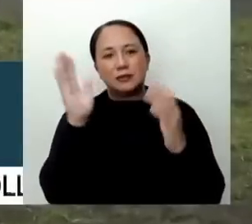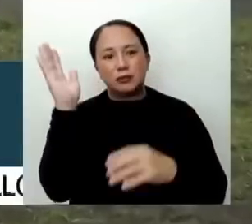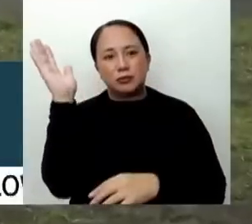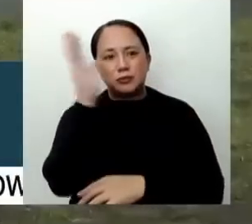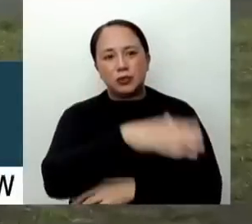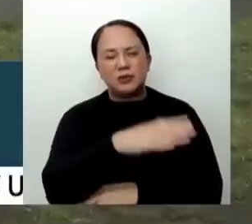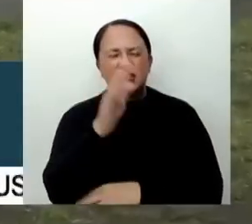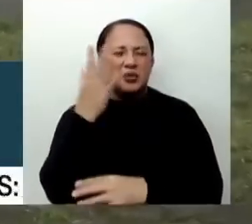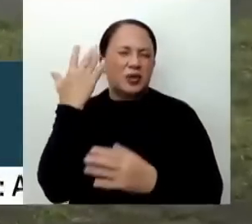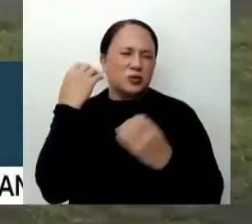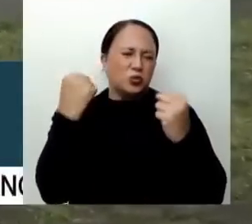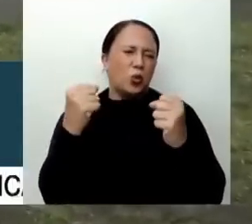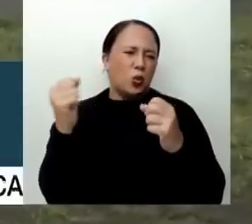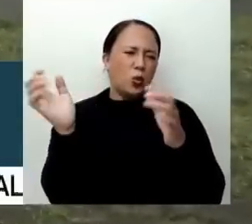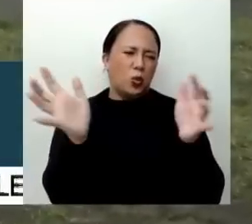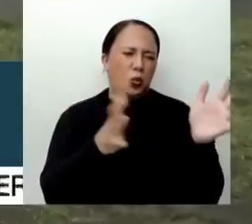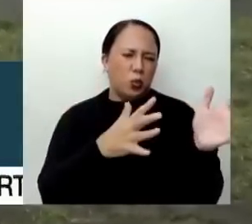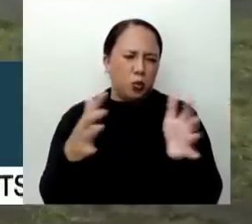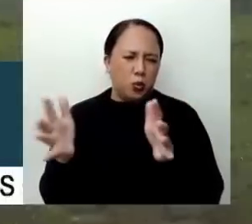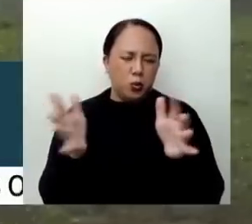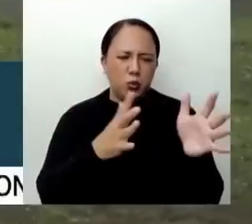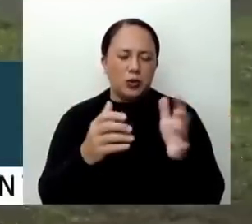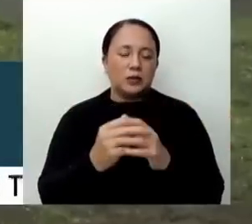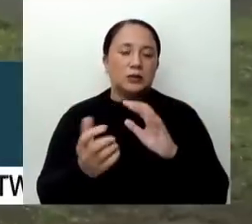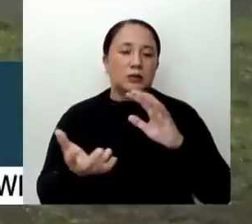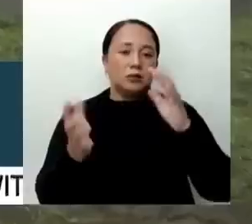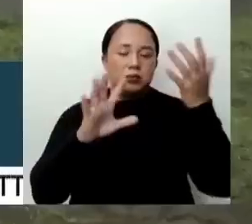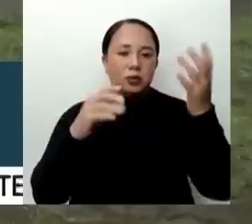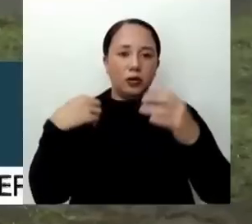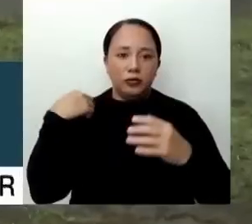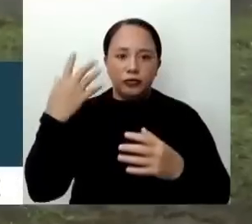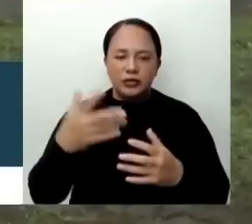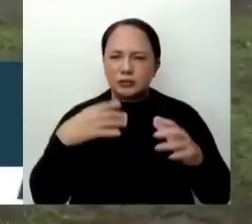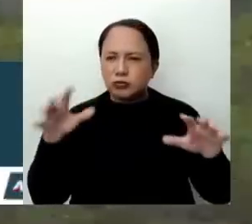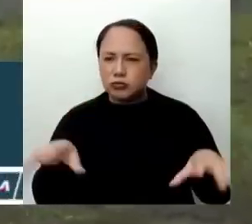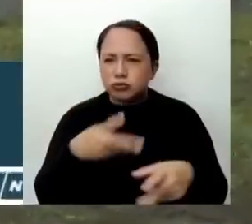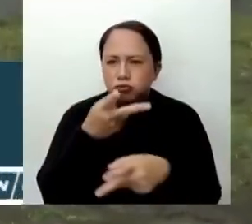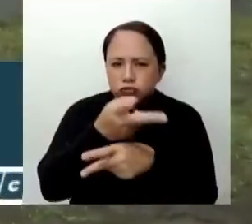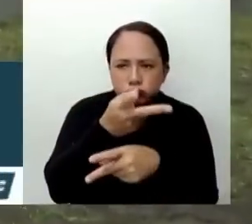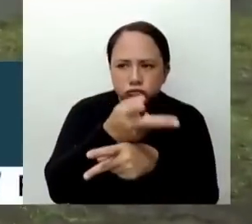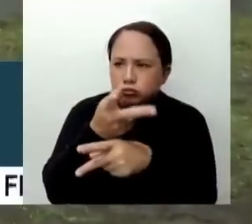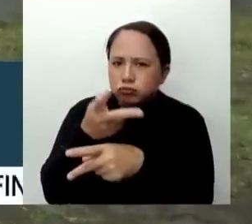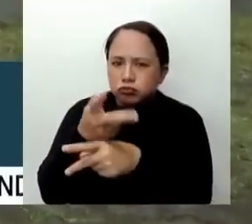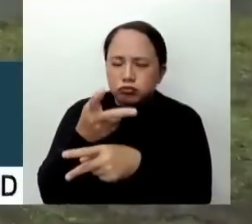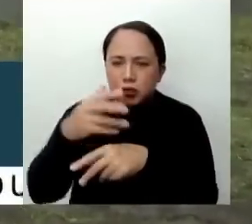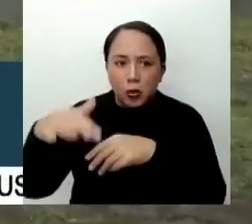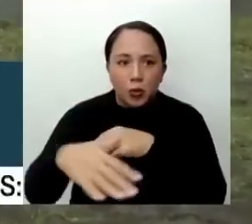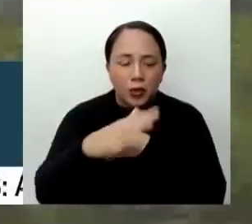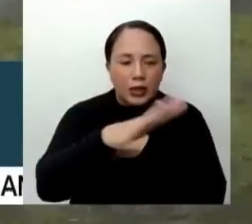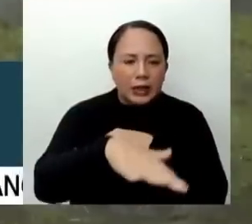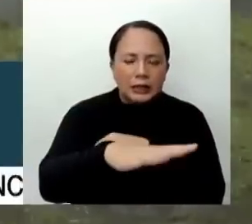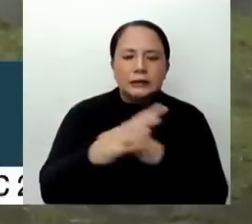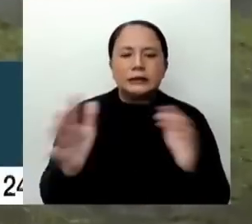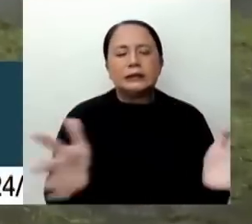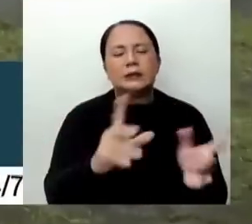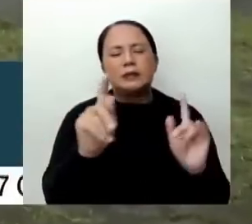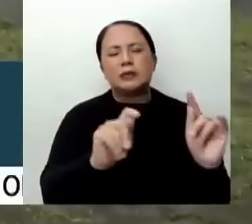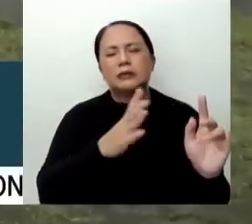winds. Because of this, disaster officials are actively patrolling the coastal areas to encourage residents to